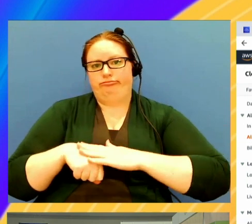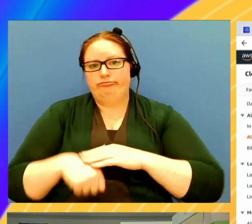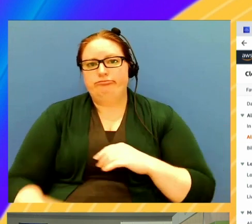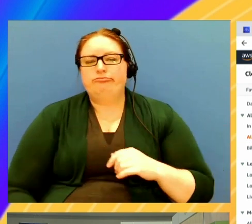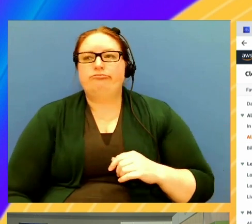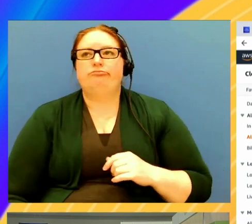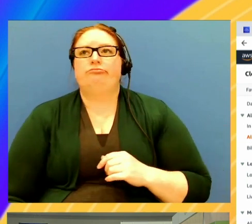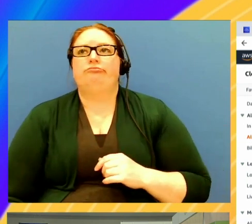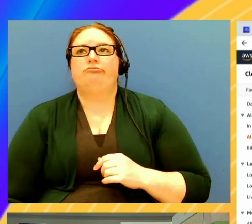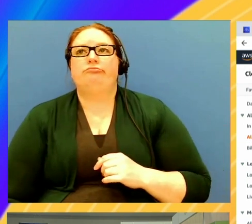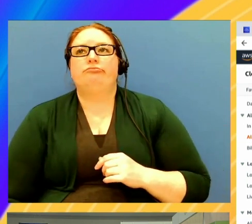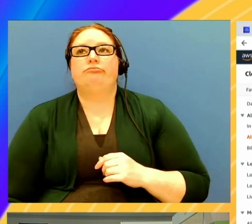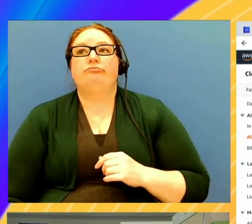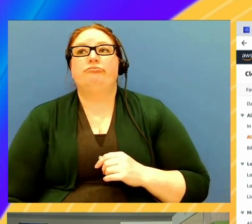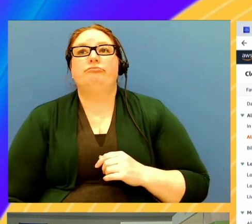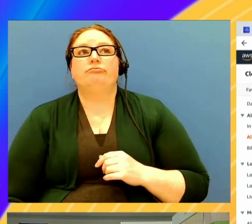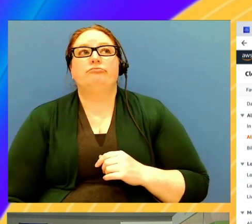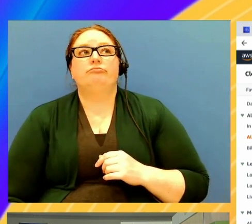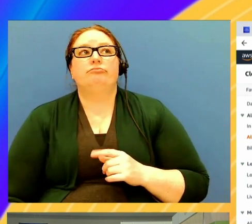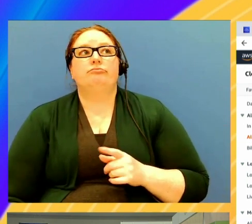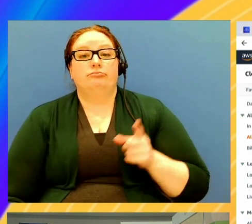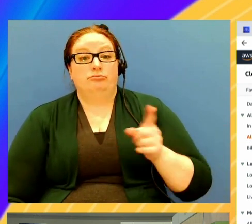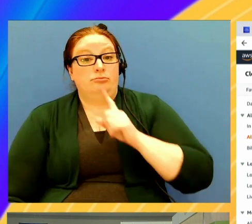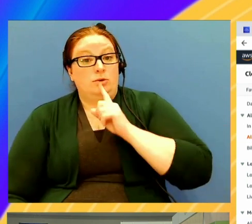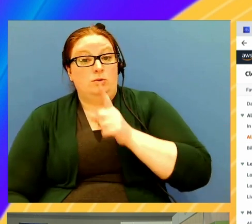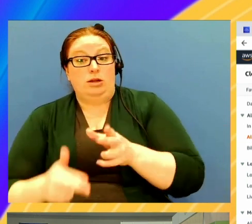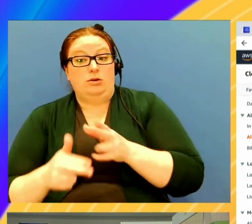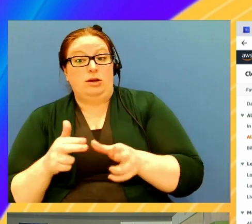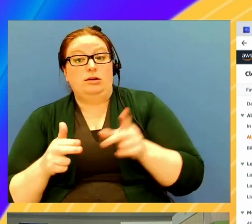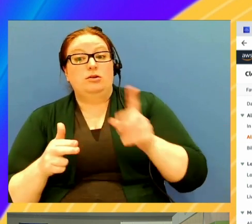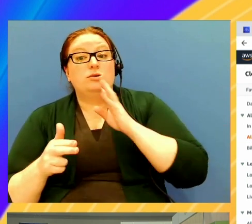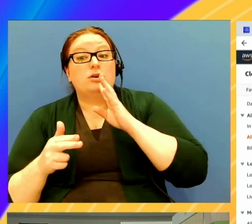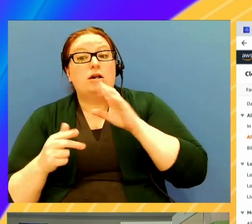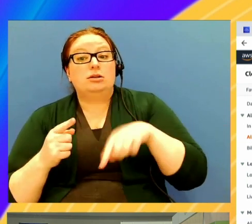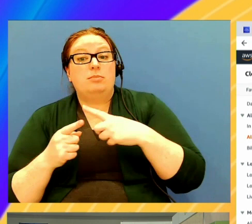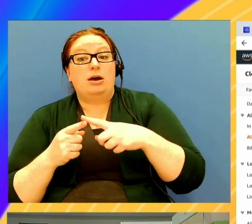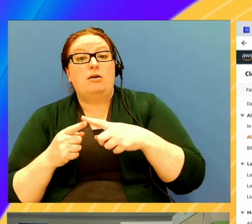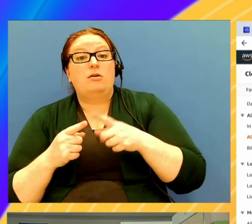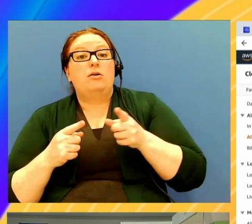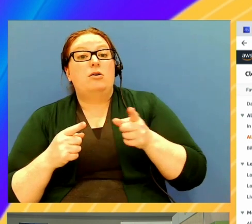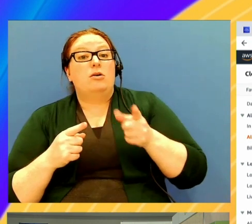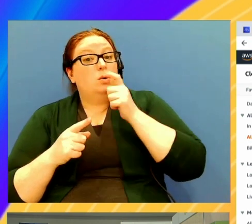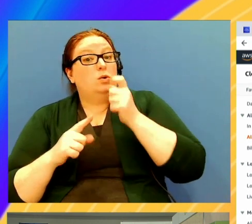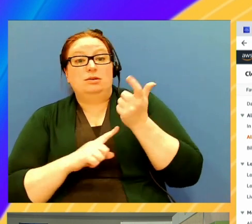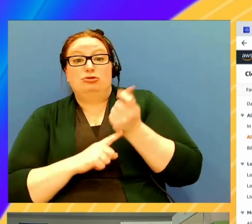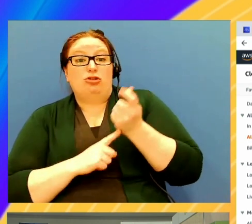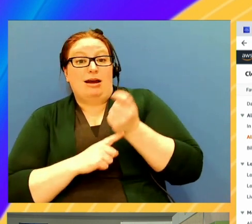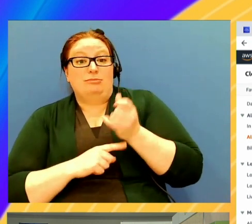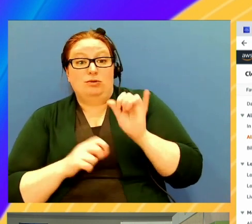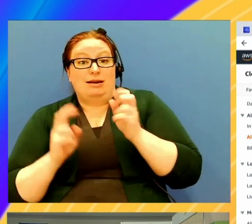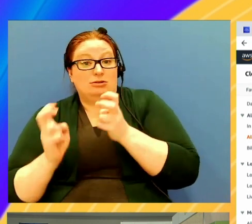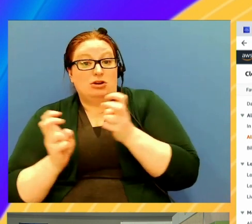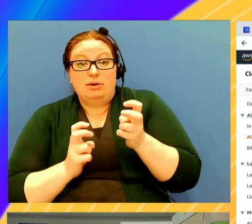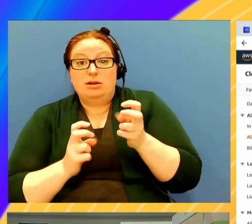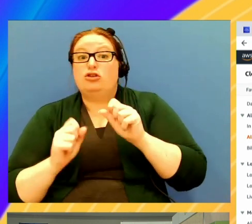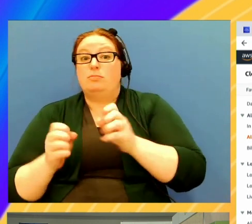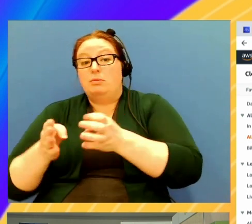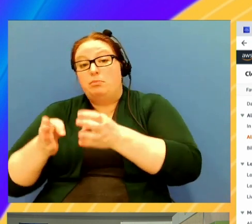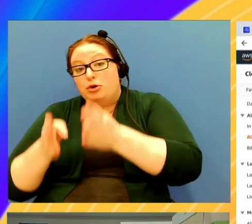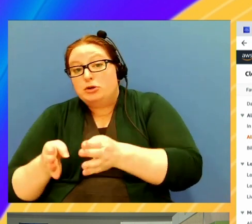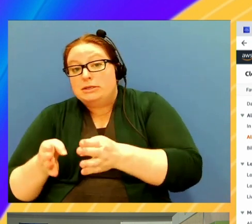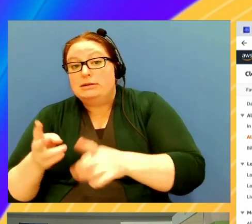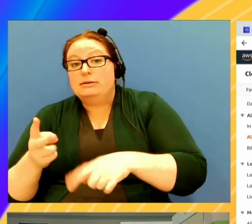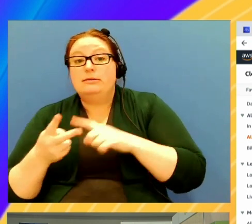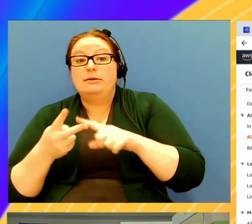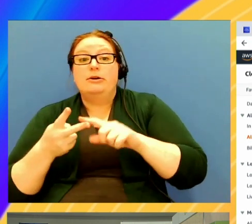And to go further, So actually, really quick, you talked about who subscribed to that topic. That could be a person, or that could be a